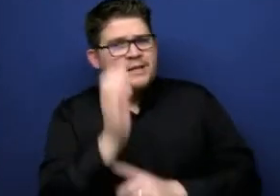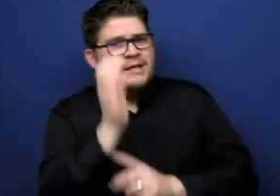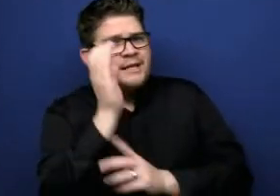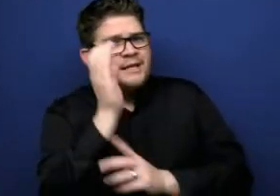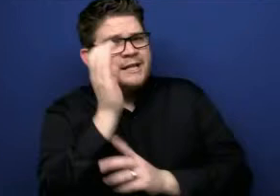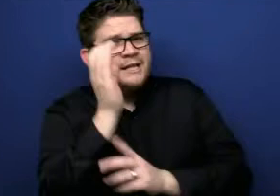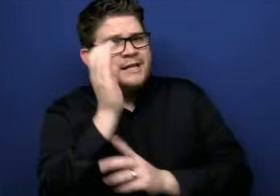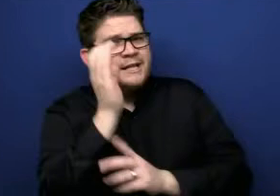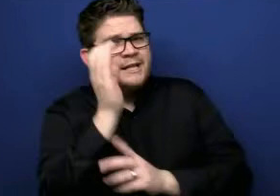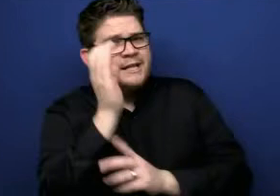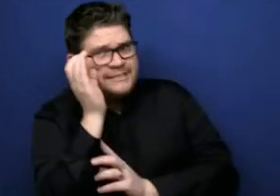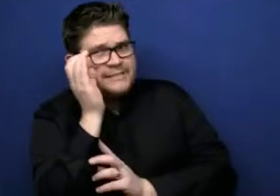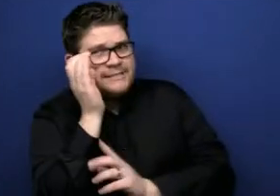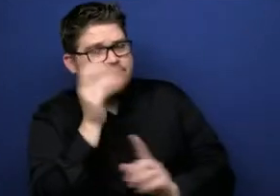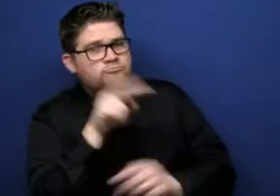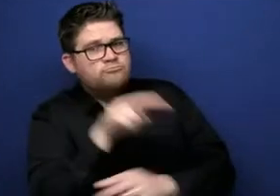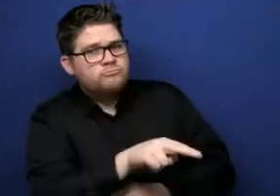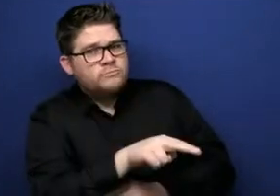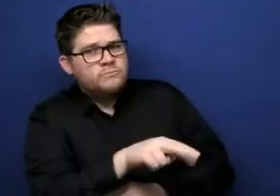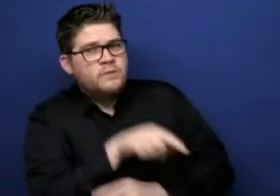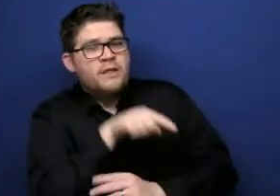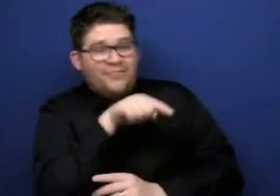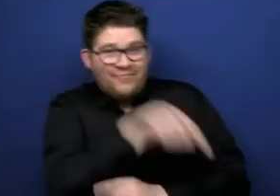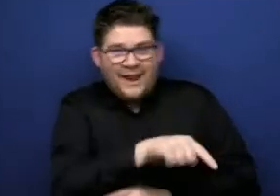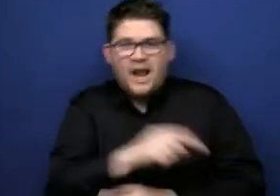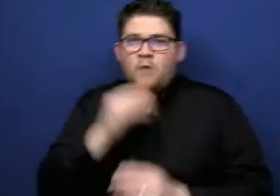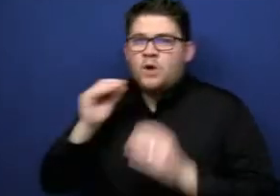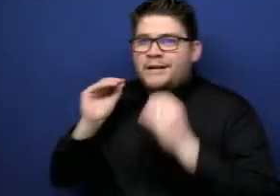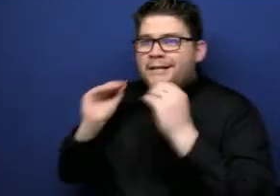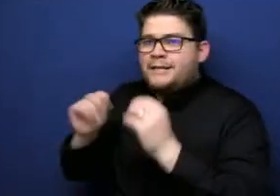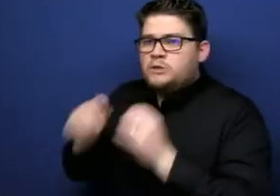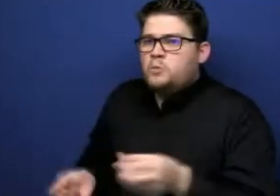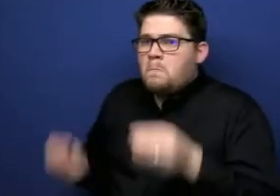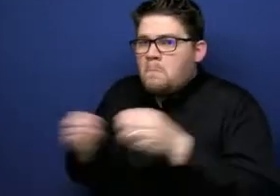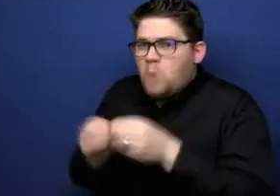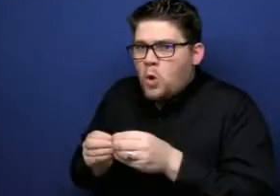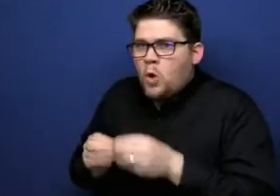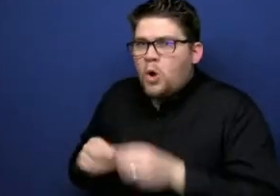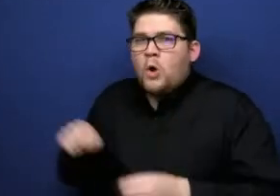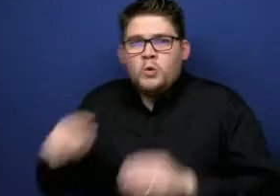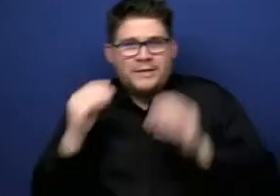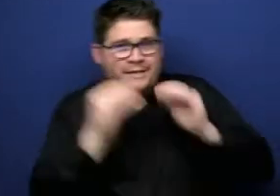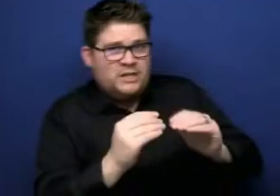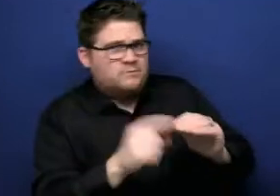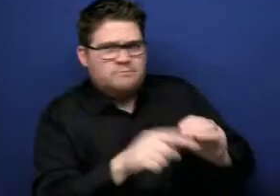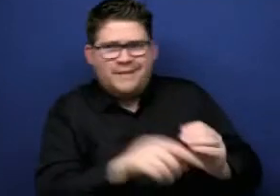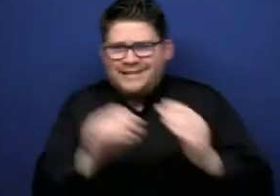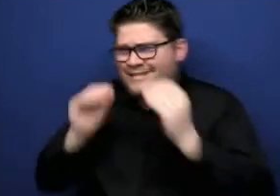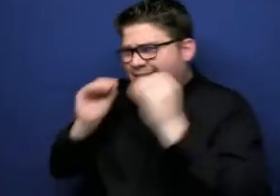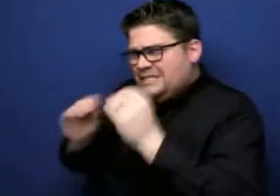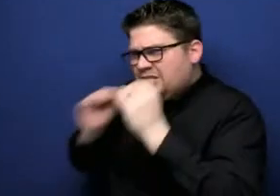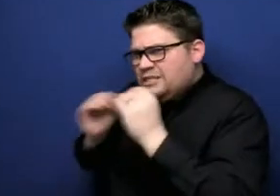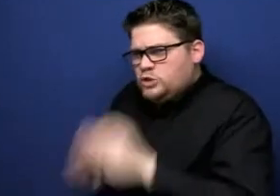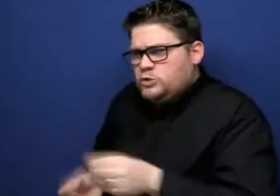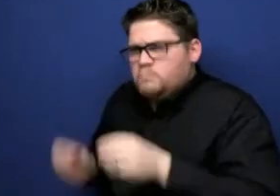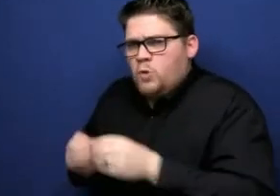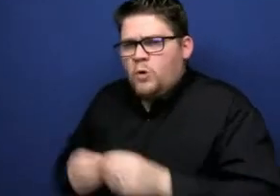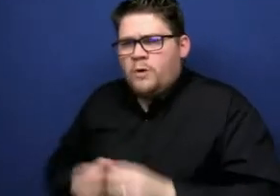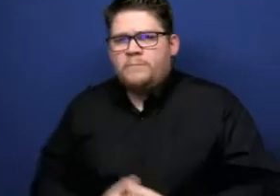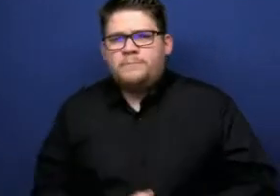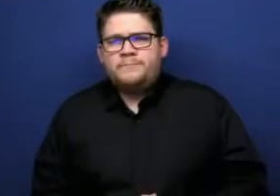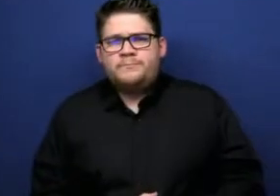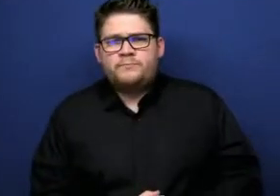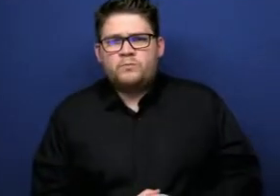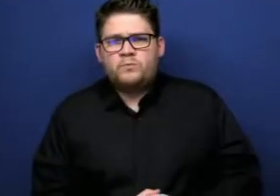them." In Auschwitz, where at least 1.1 million people were murdered, there was a place called